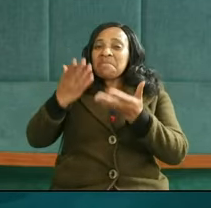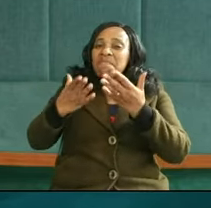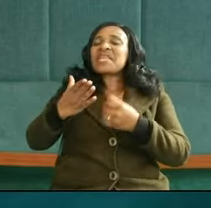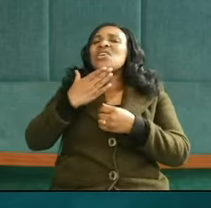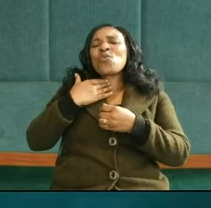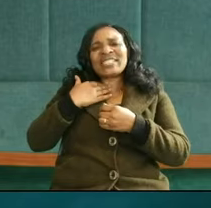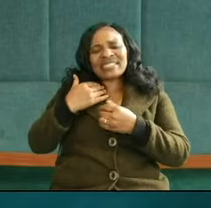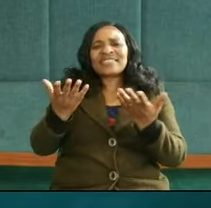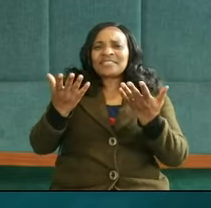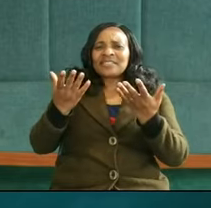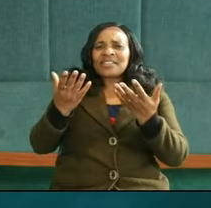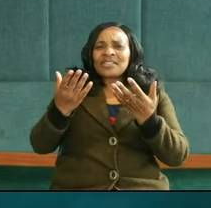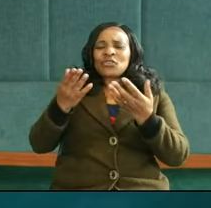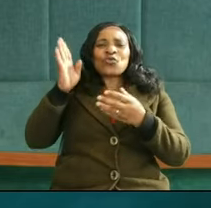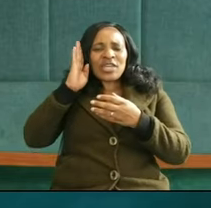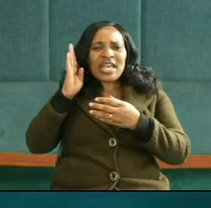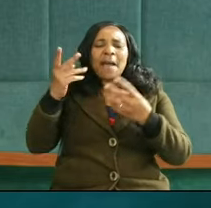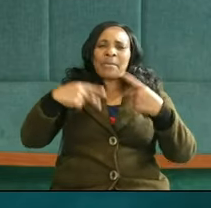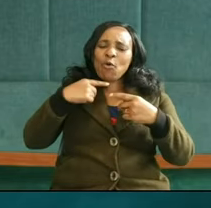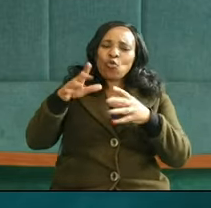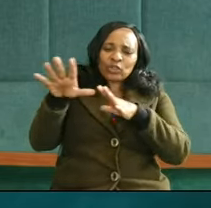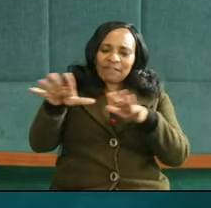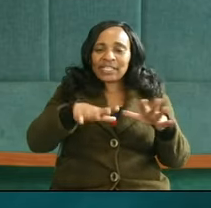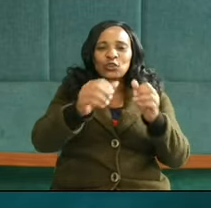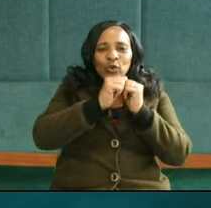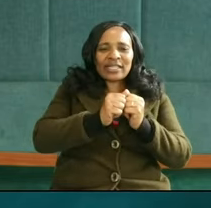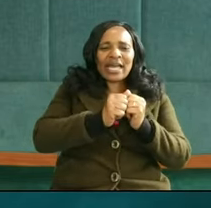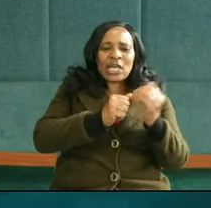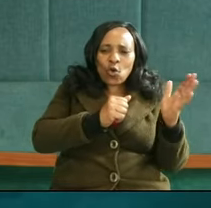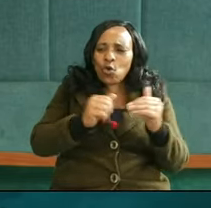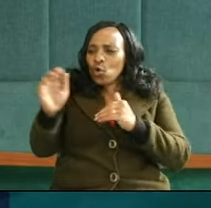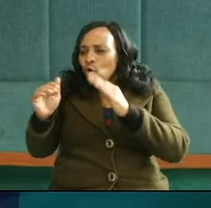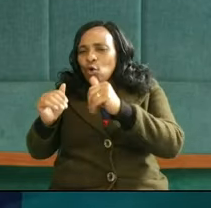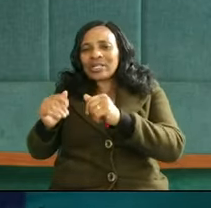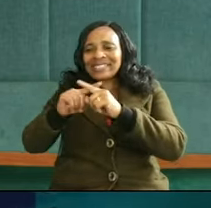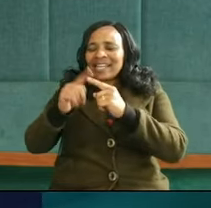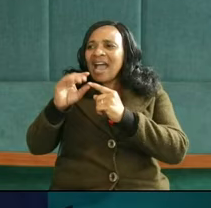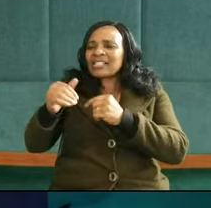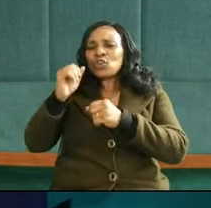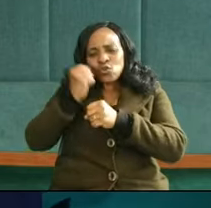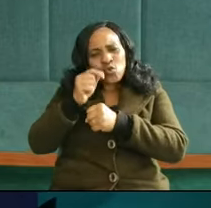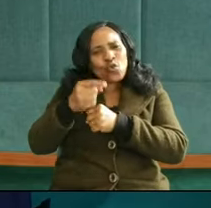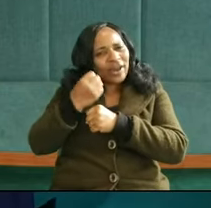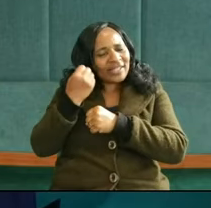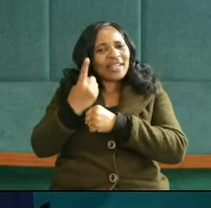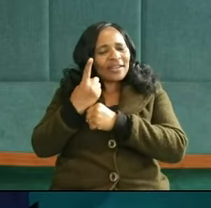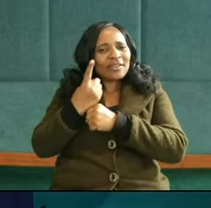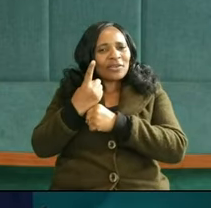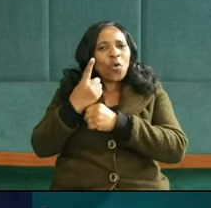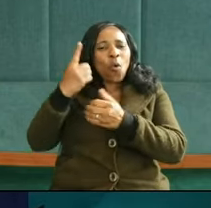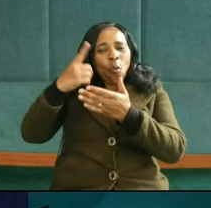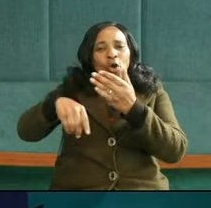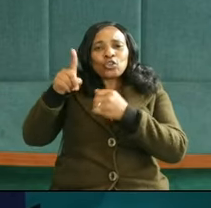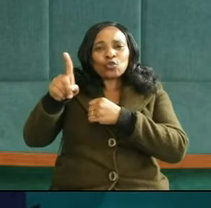the hearing of the people who were traveling together with him. And he asked the man, "Do you understand what